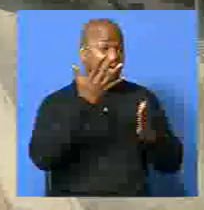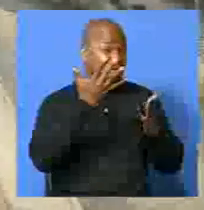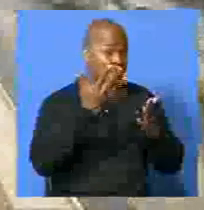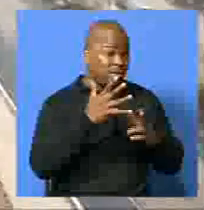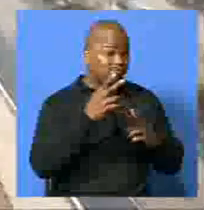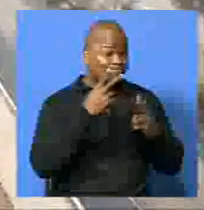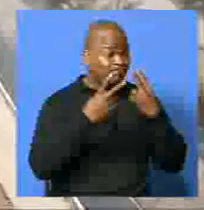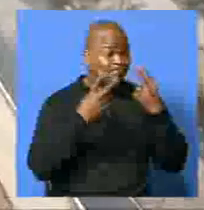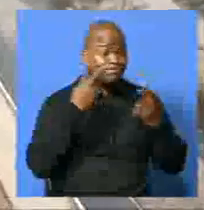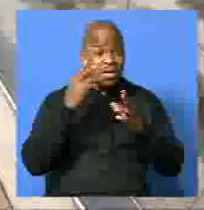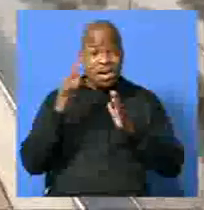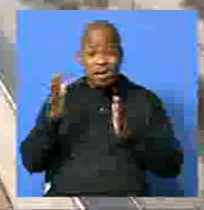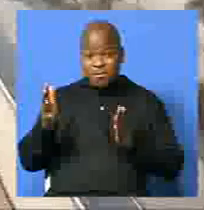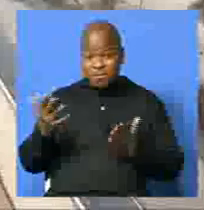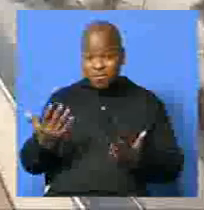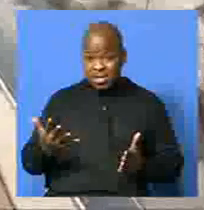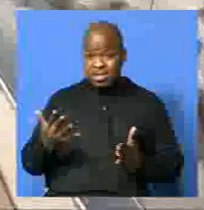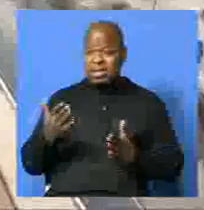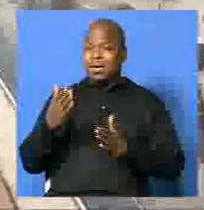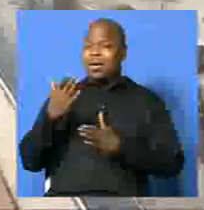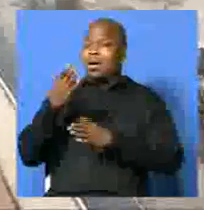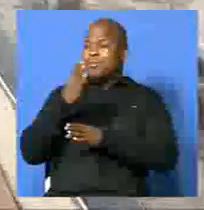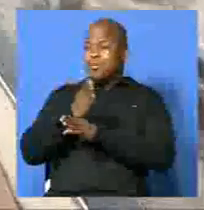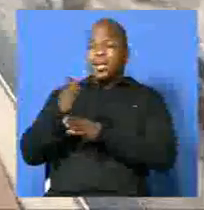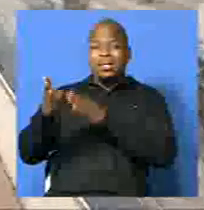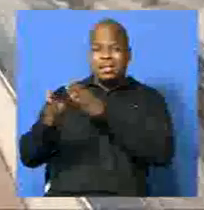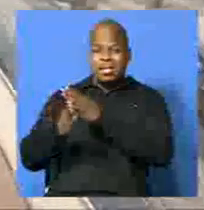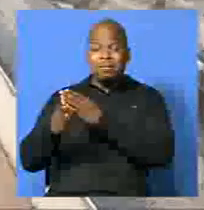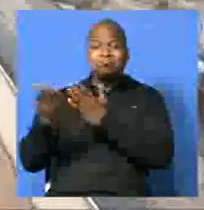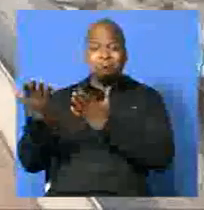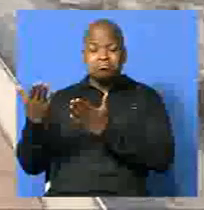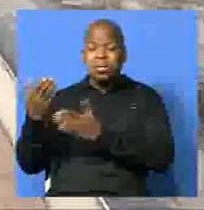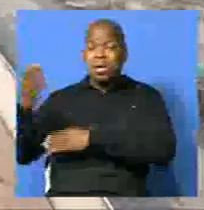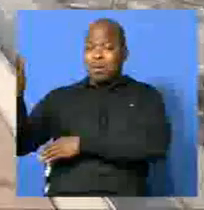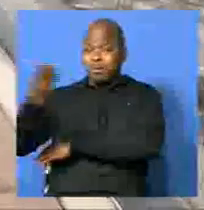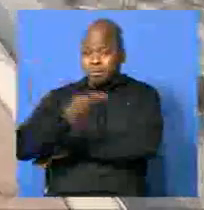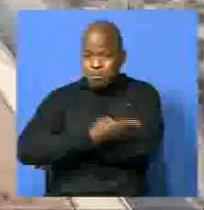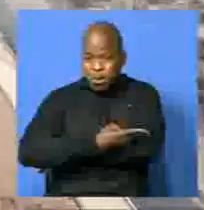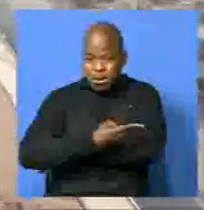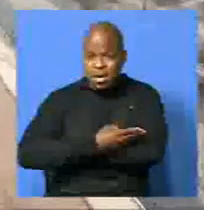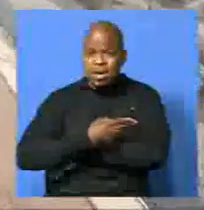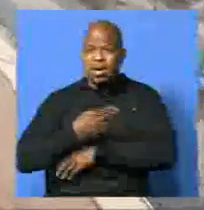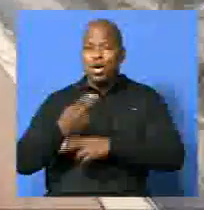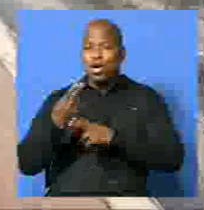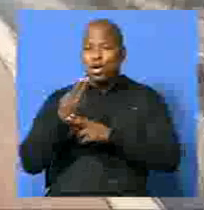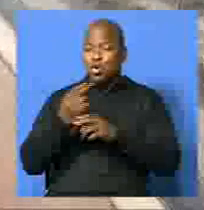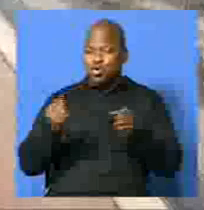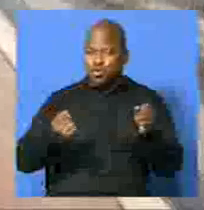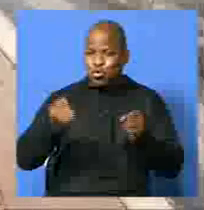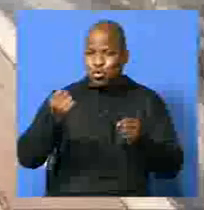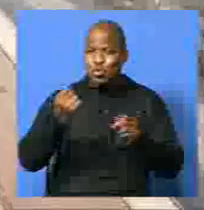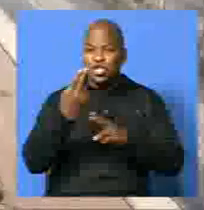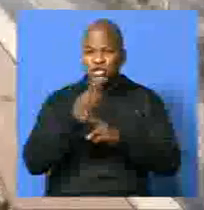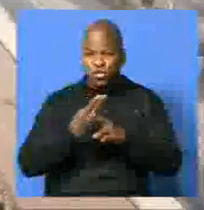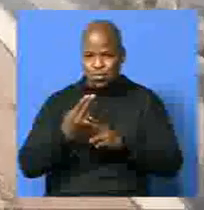go lekoleng tsone di ka go tsa one stop border post ka go Botswana ba tabo ba ta ka yone tsela e bonala ya borogo jo